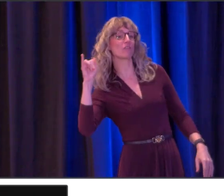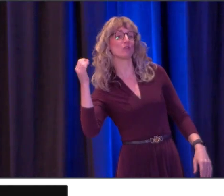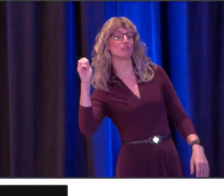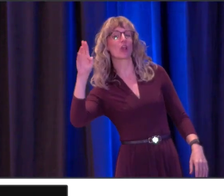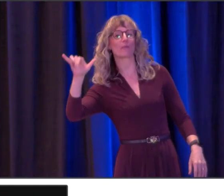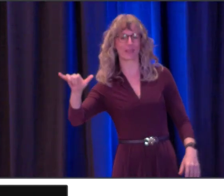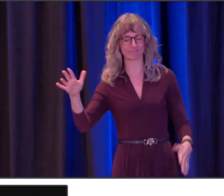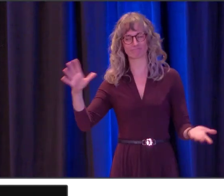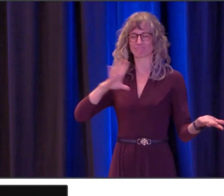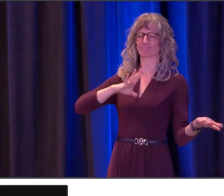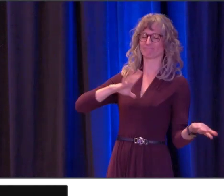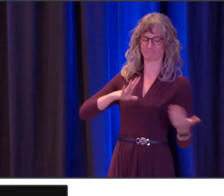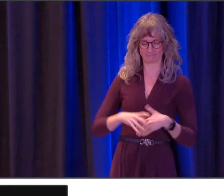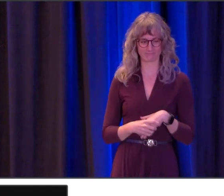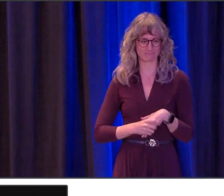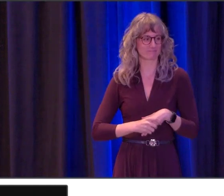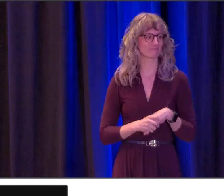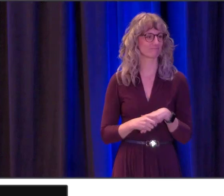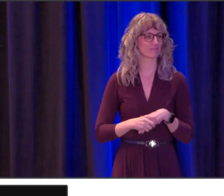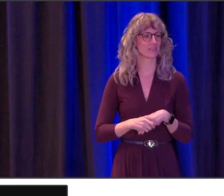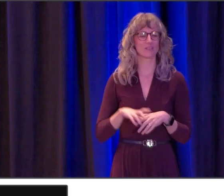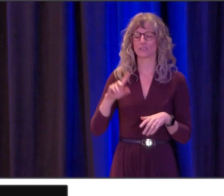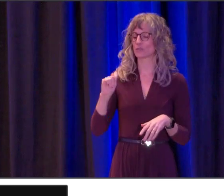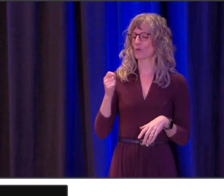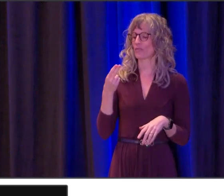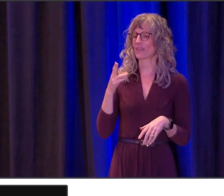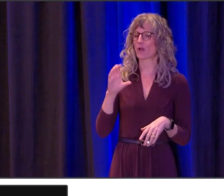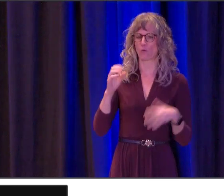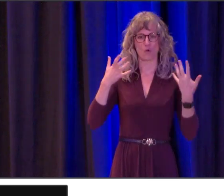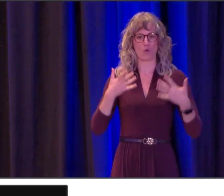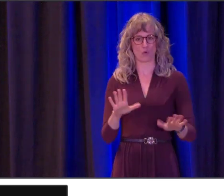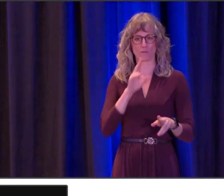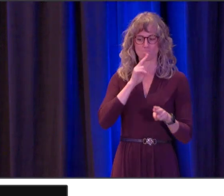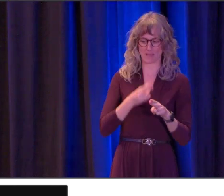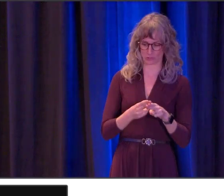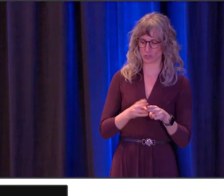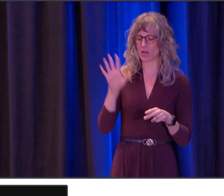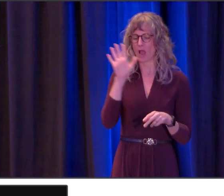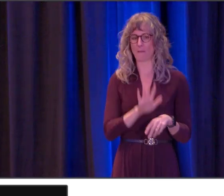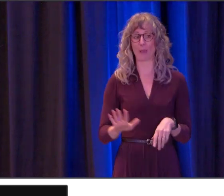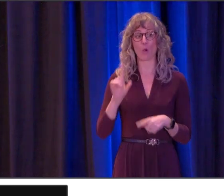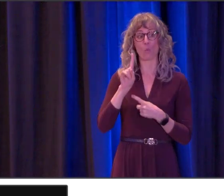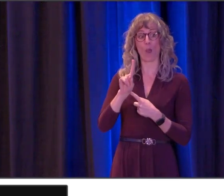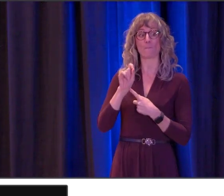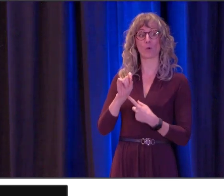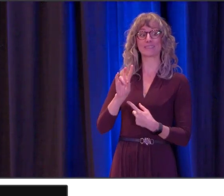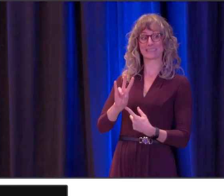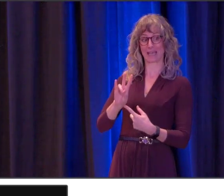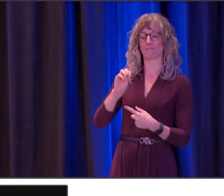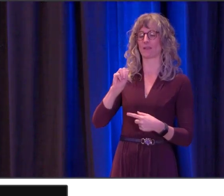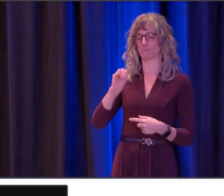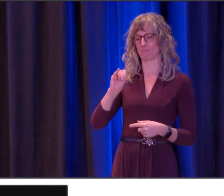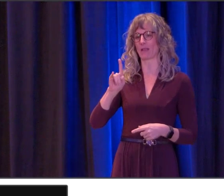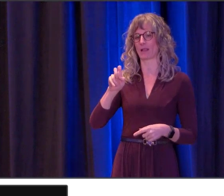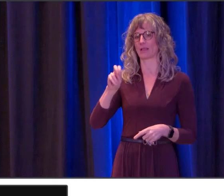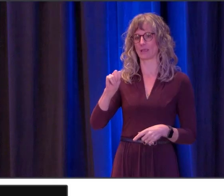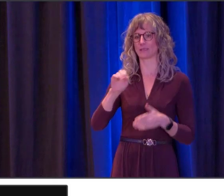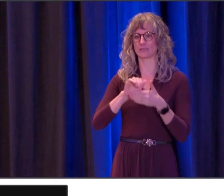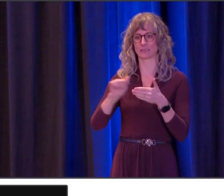As Theo mentioned, roughly a $1.7 million budget for Nickel for the annual operating